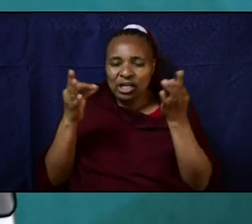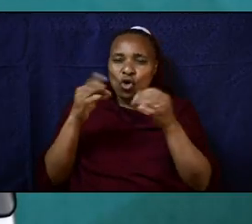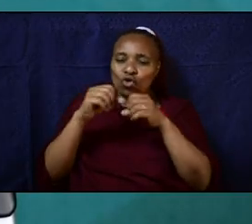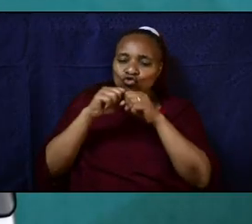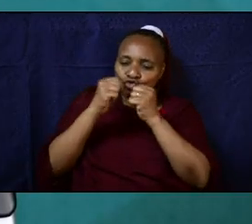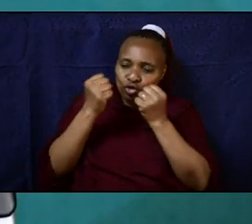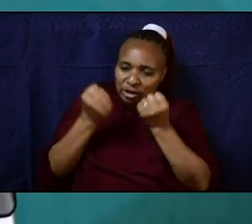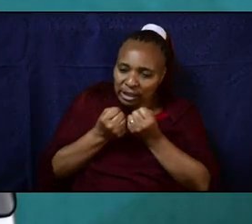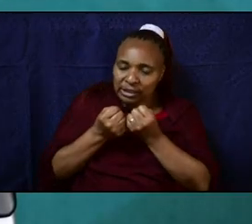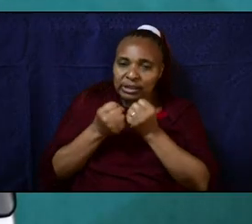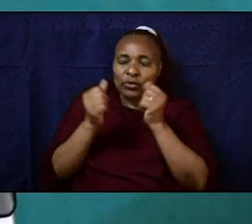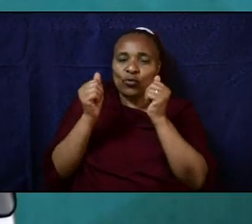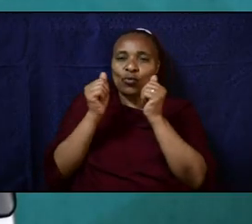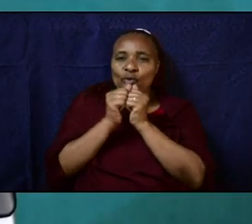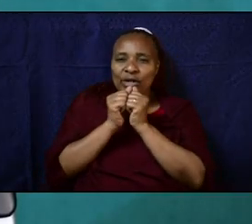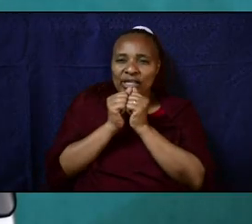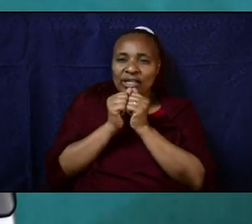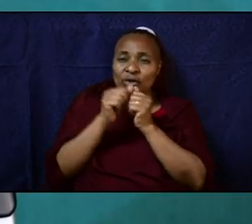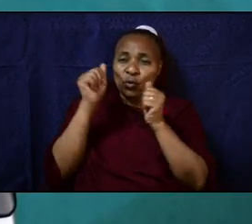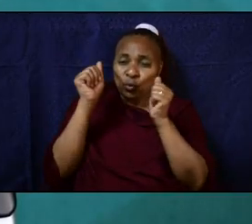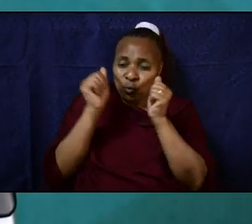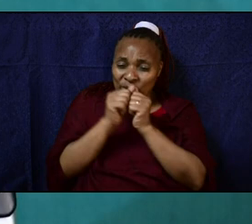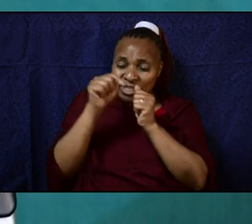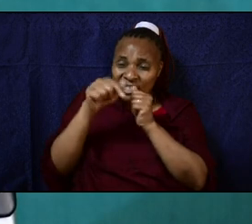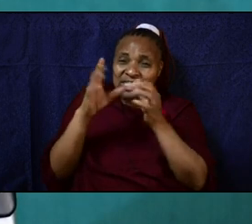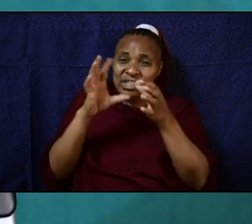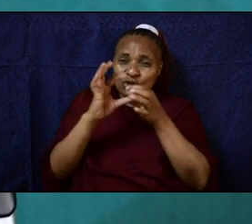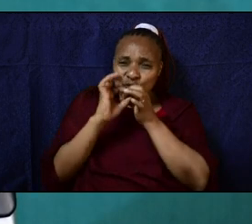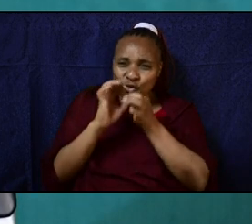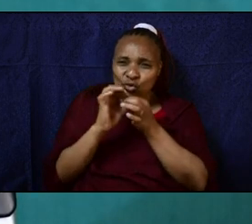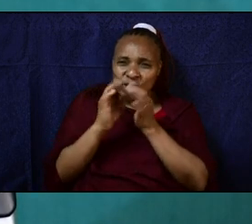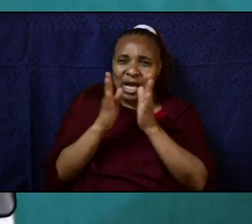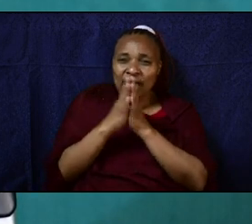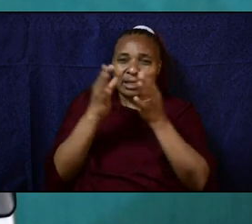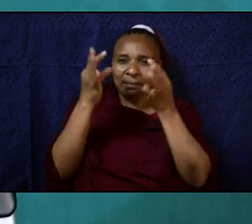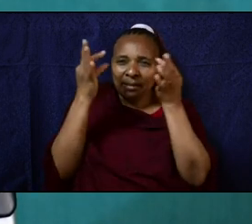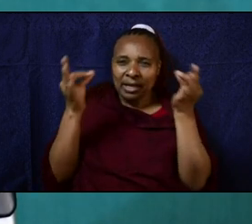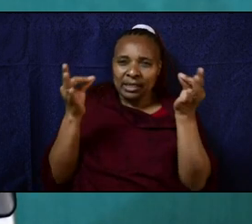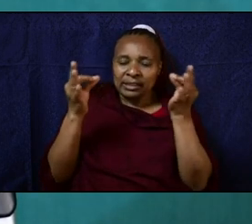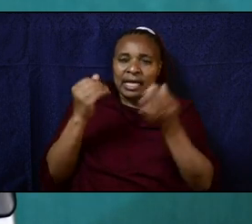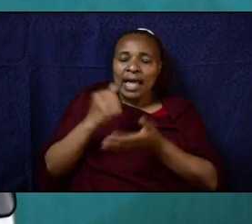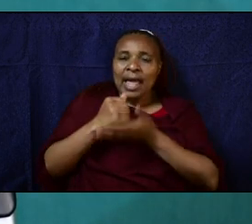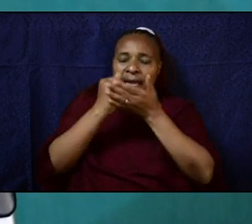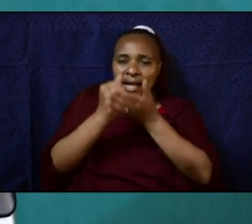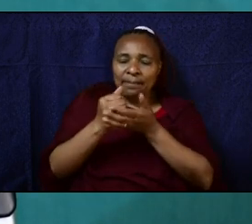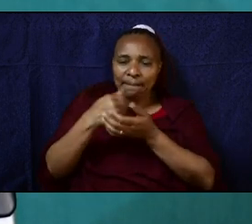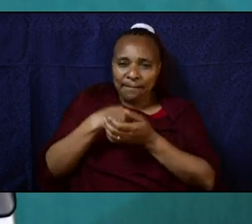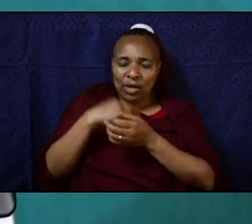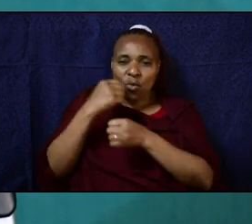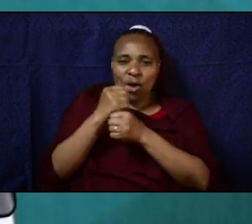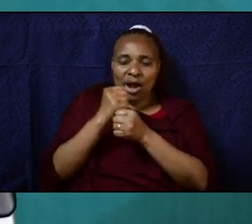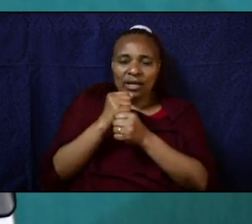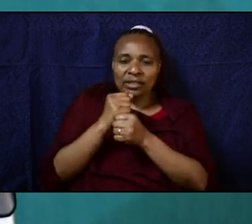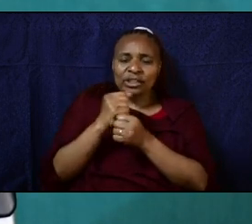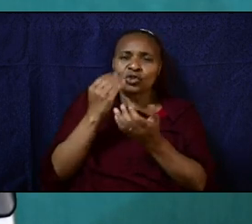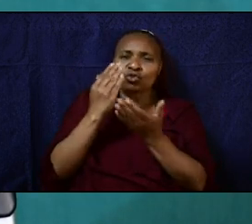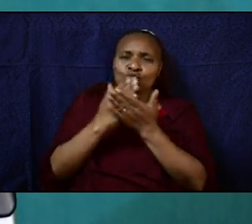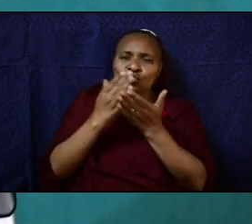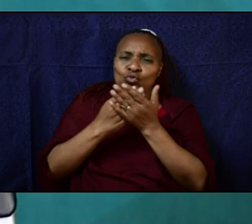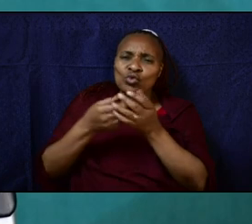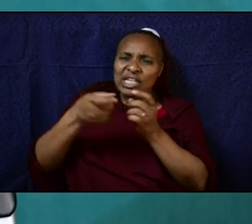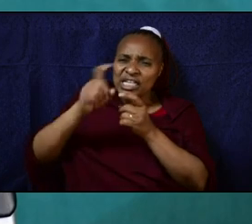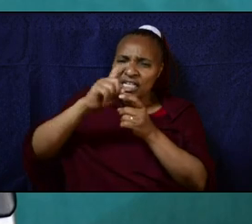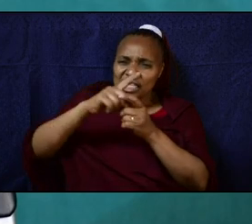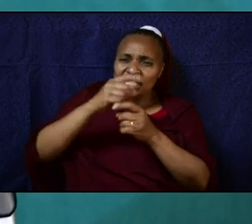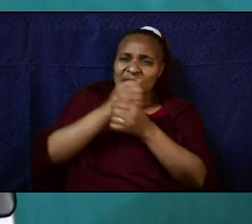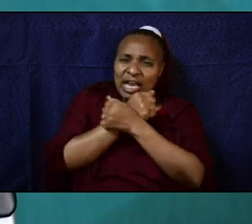with, will this union or will this marriage help me heavenward? And will it increase my love